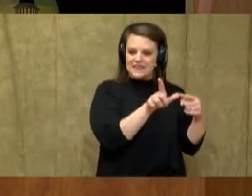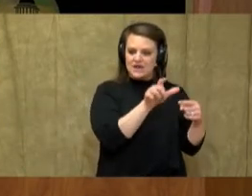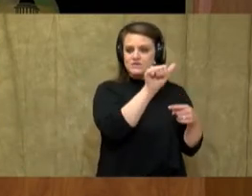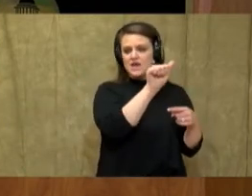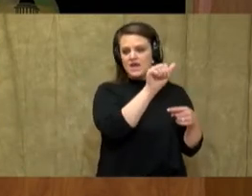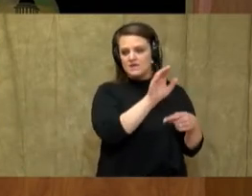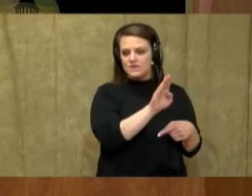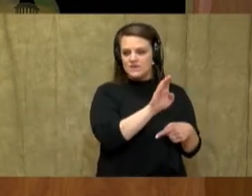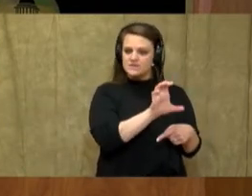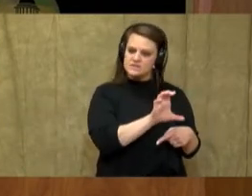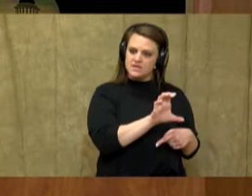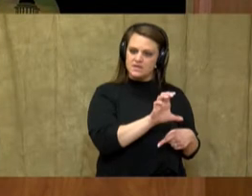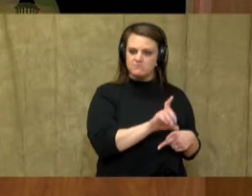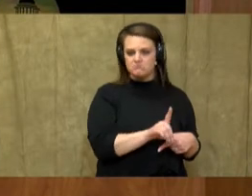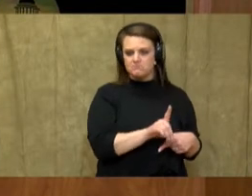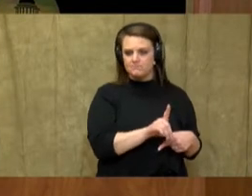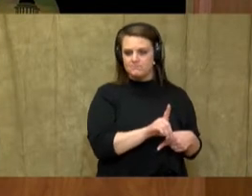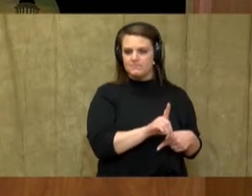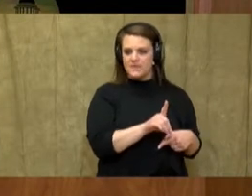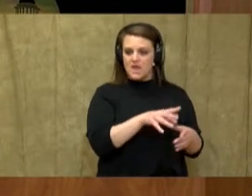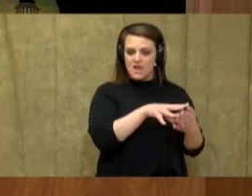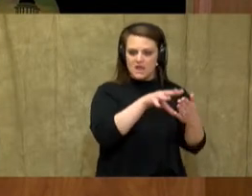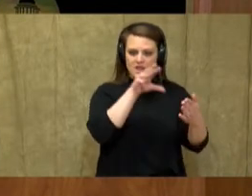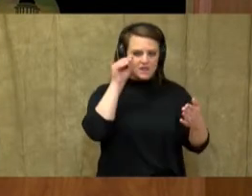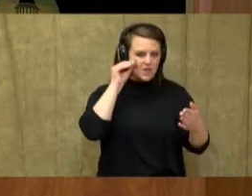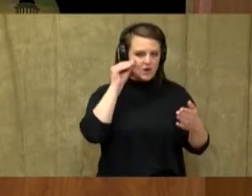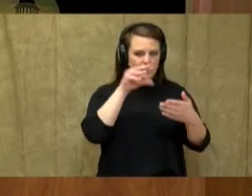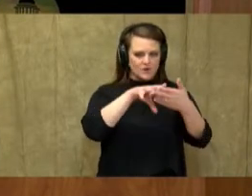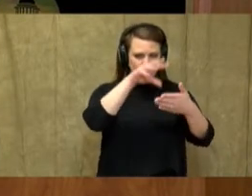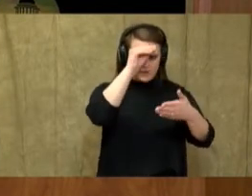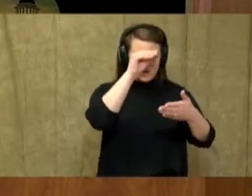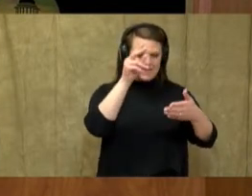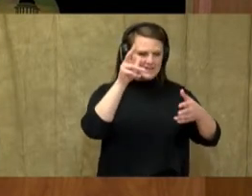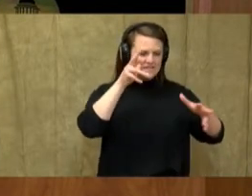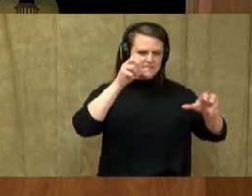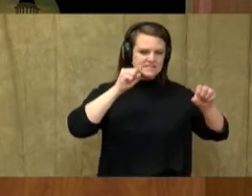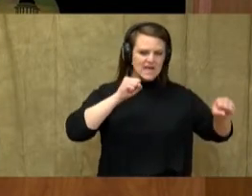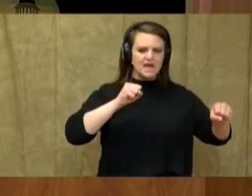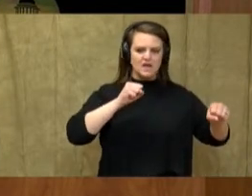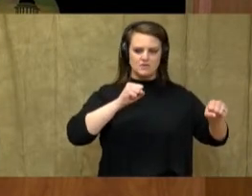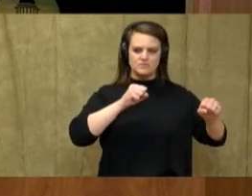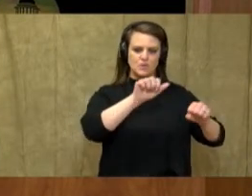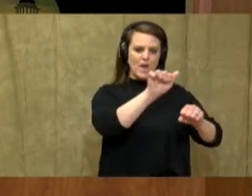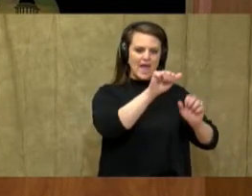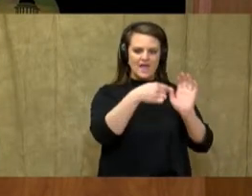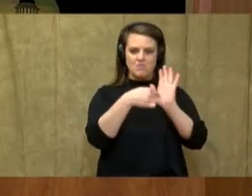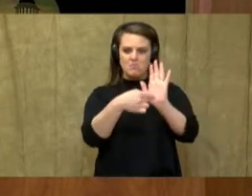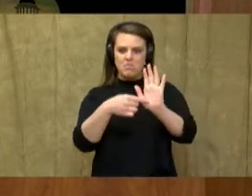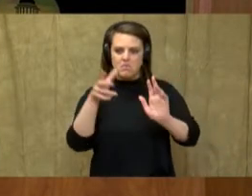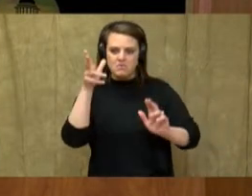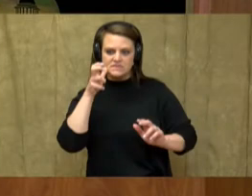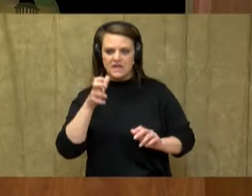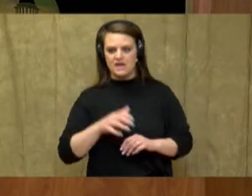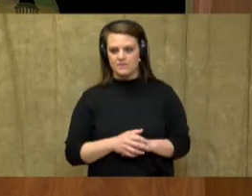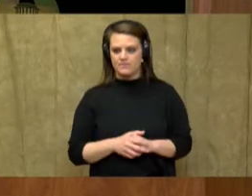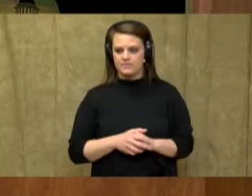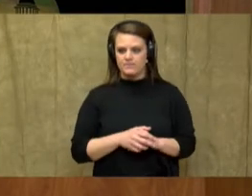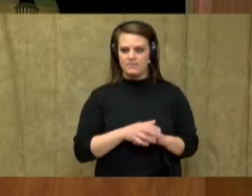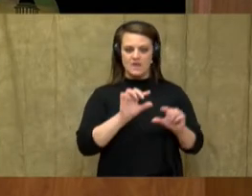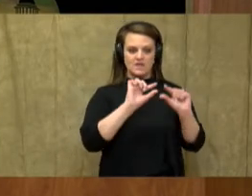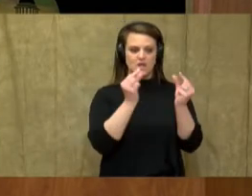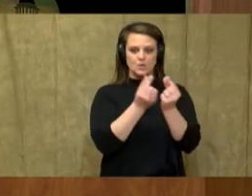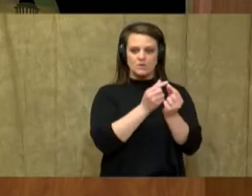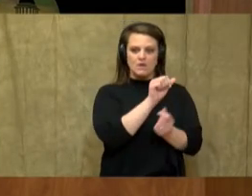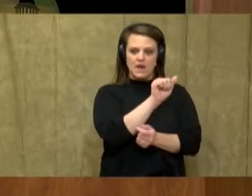C. We looked at the letters, and we learned what the sounds they represent. And we looked at groups of letters and learned what